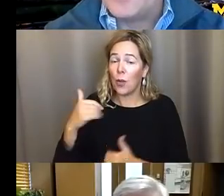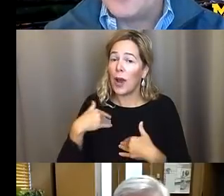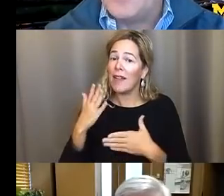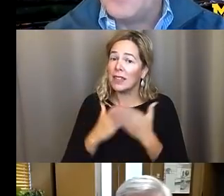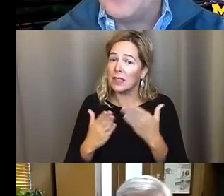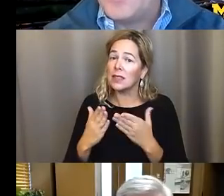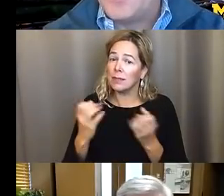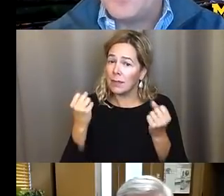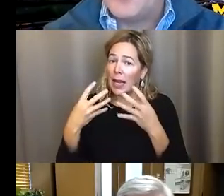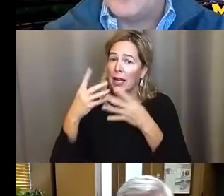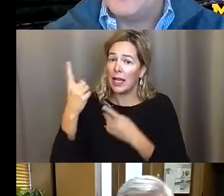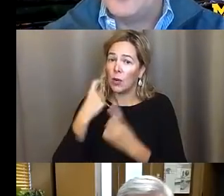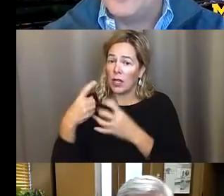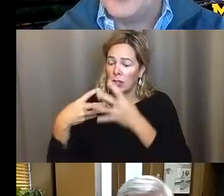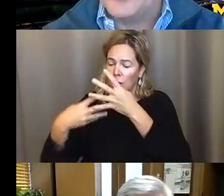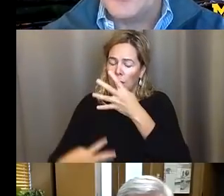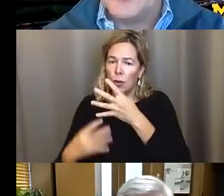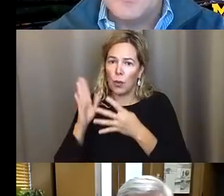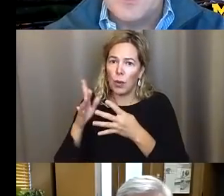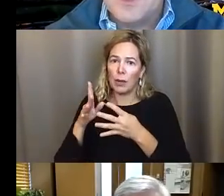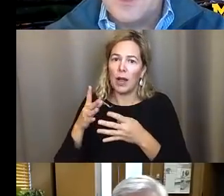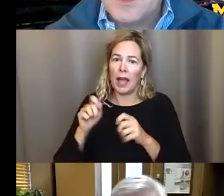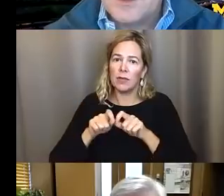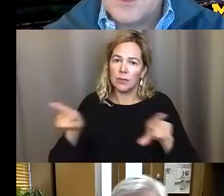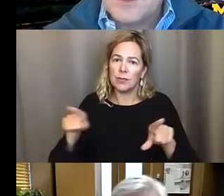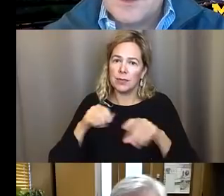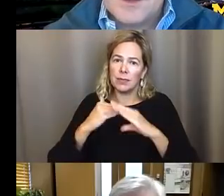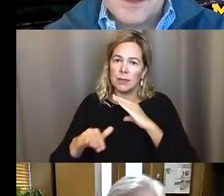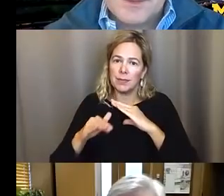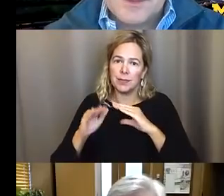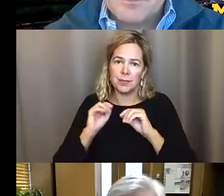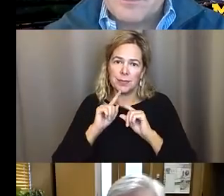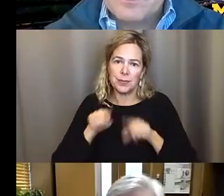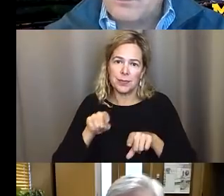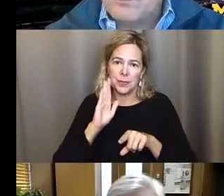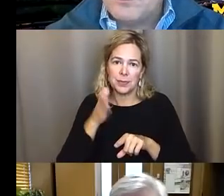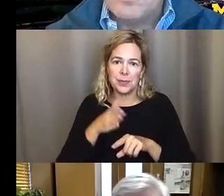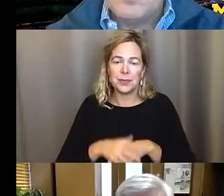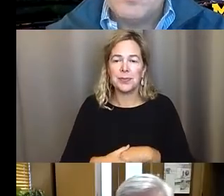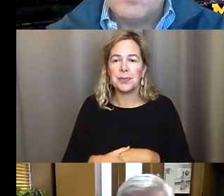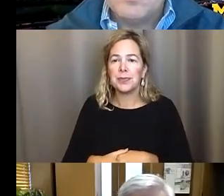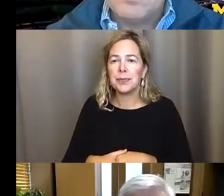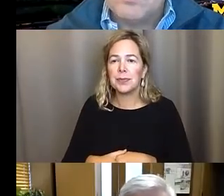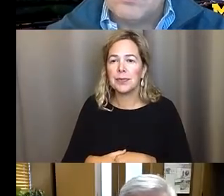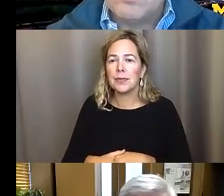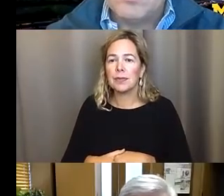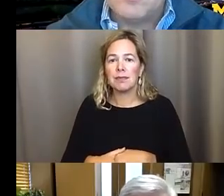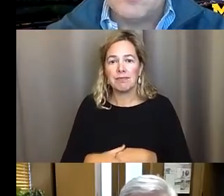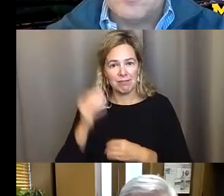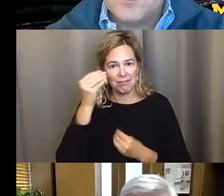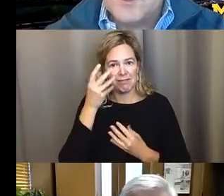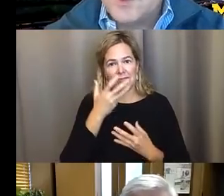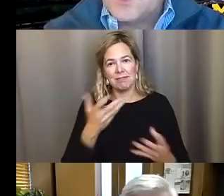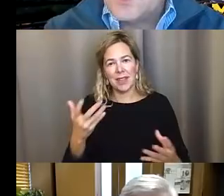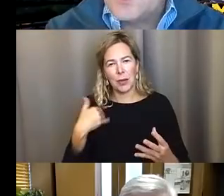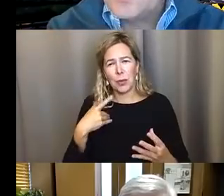take up in the written communications. Well, I'd just say this. We've come a long way